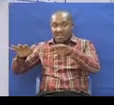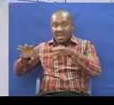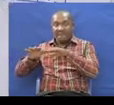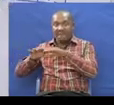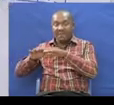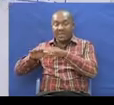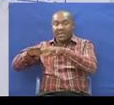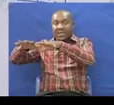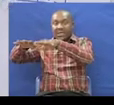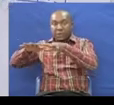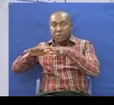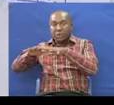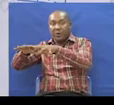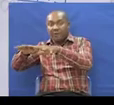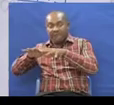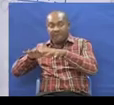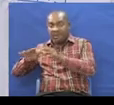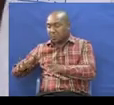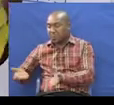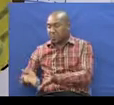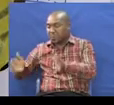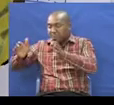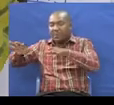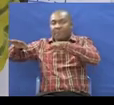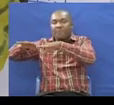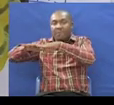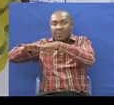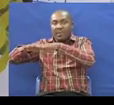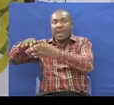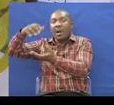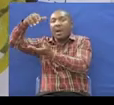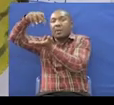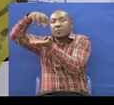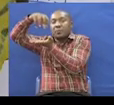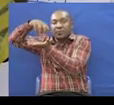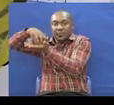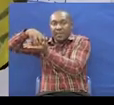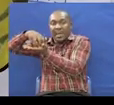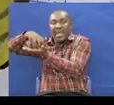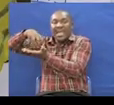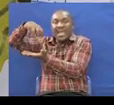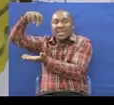be collecting the gas. And therefore, this is our gas jar,